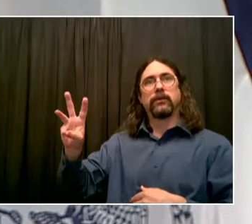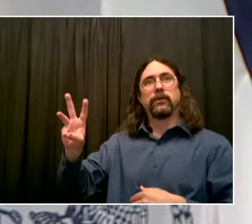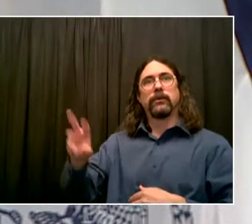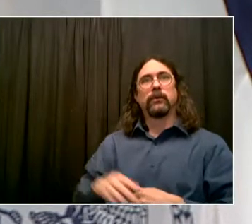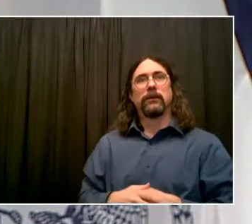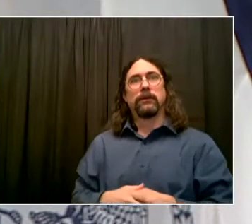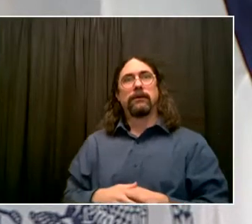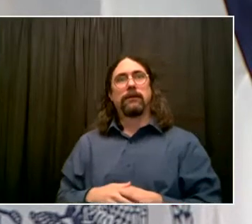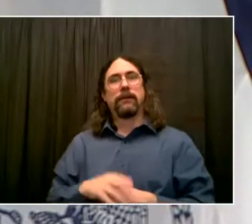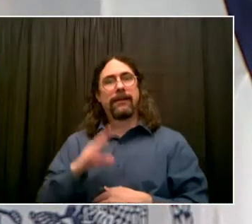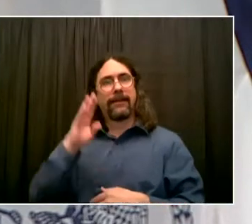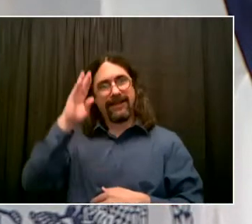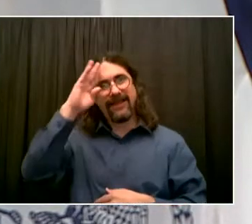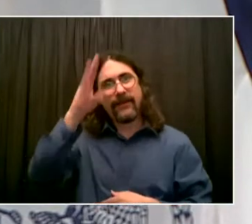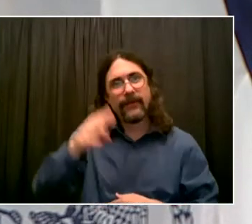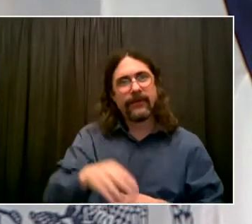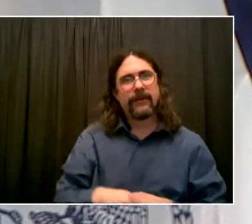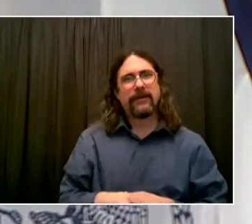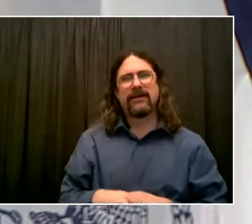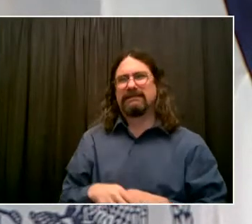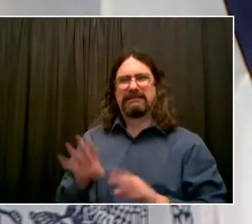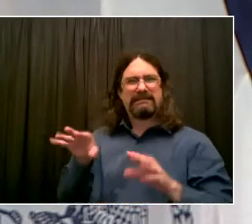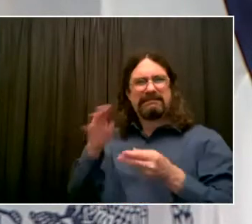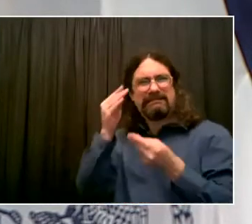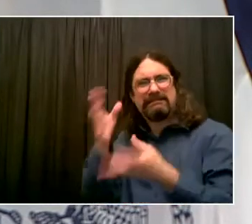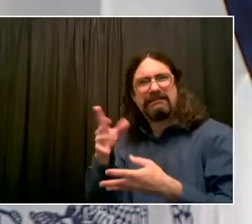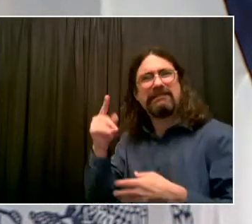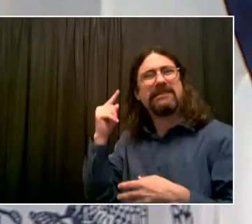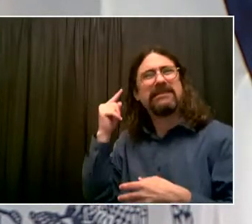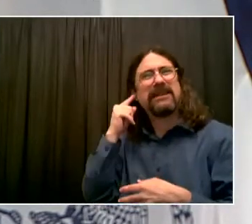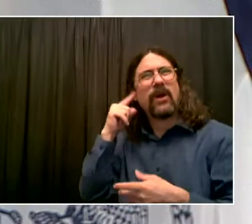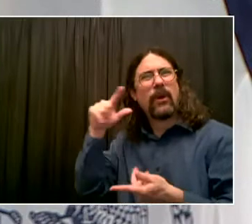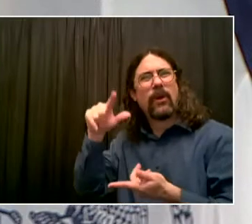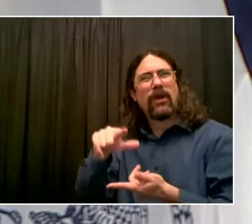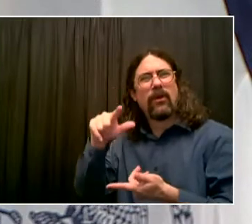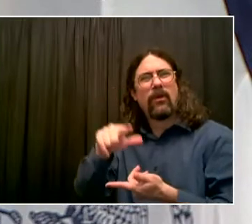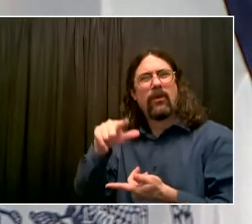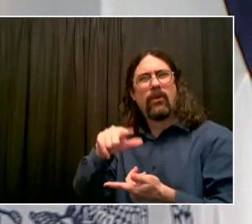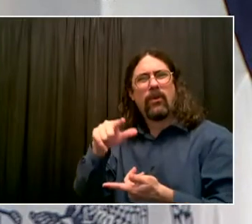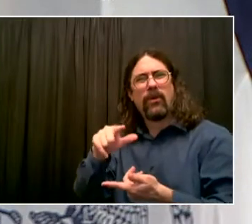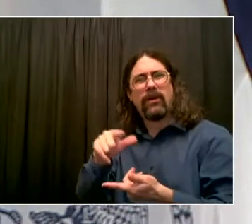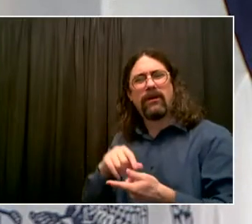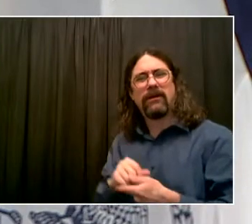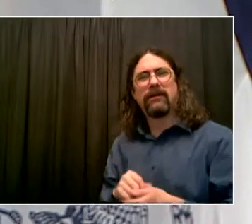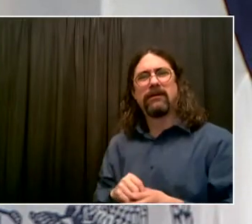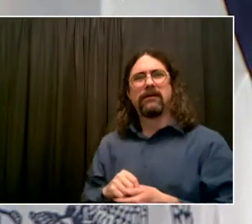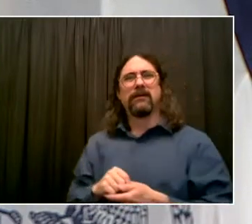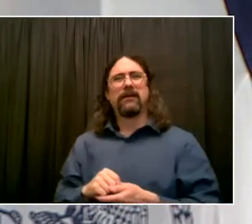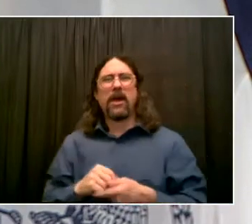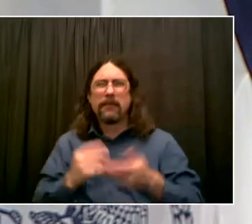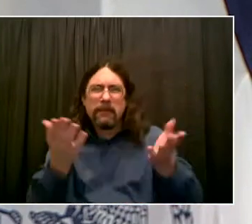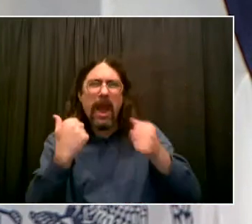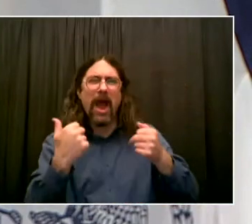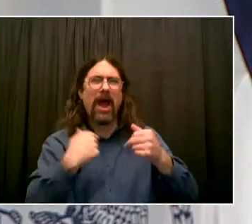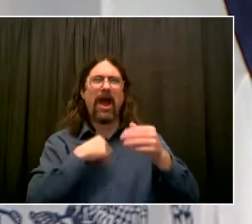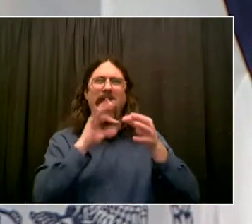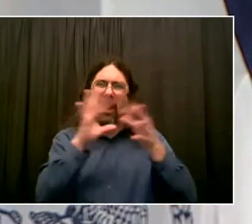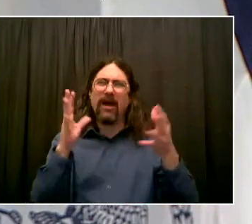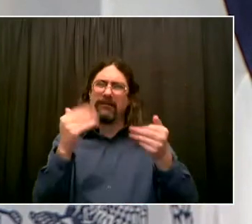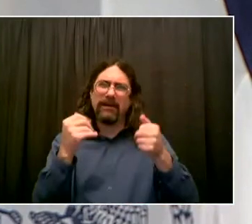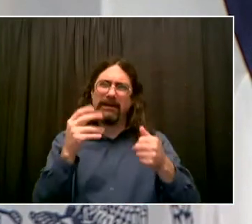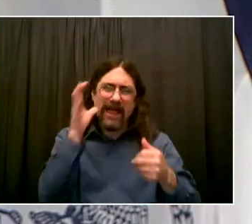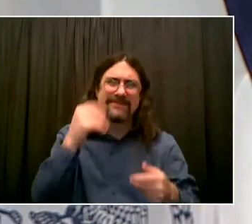me now? You're skipping a little bit, but come on, Andrew. Let's get it together here, man. Let's try again.